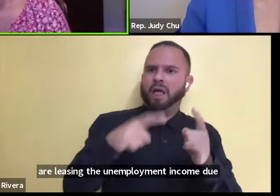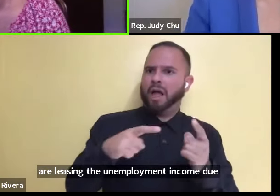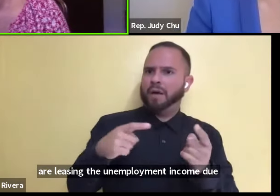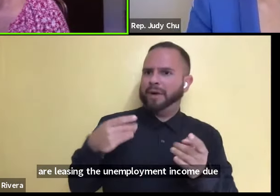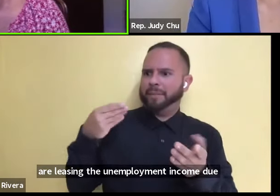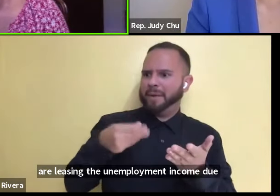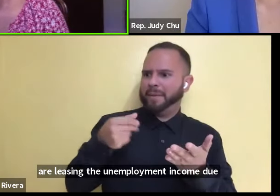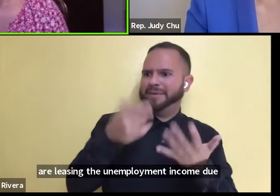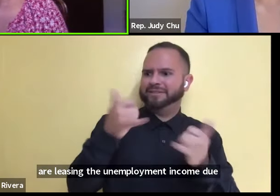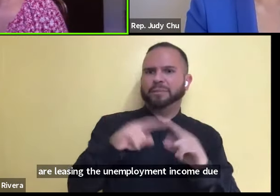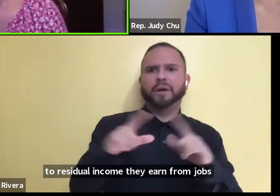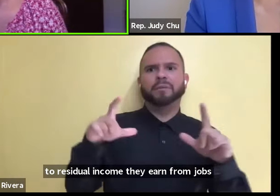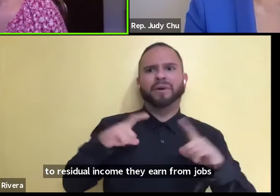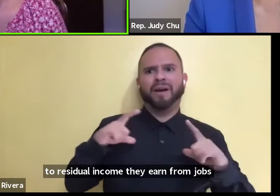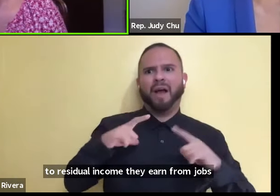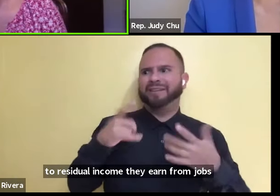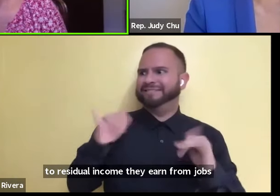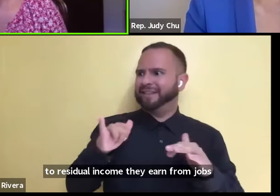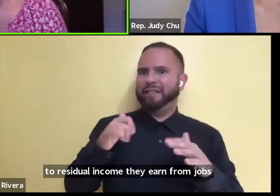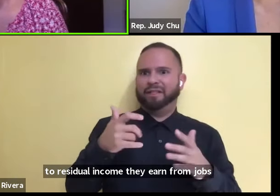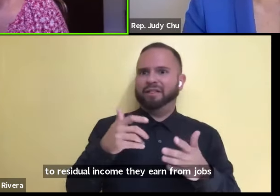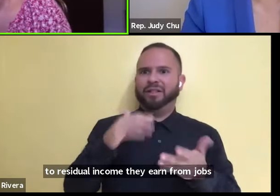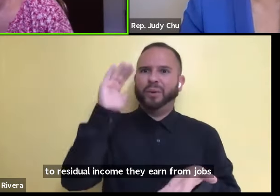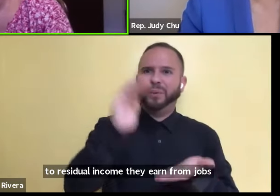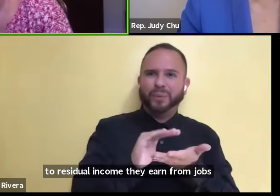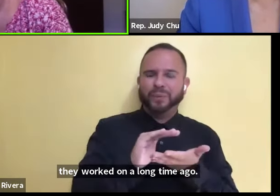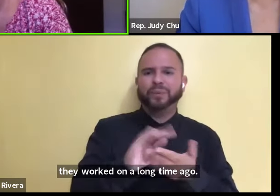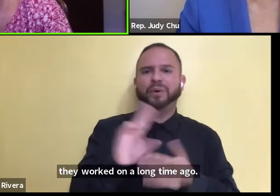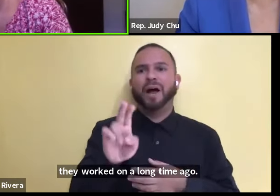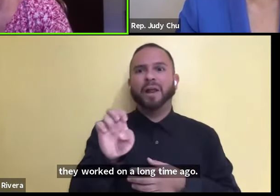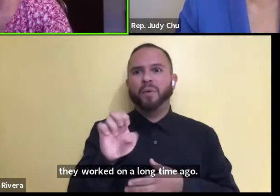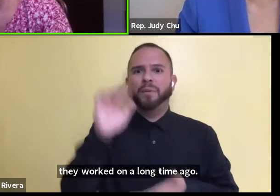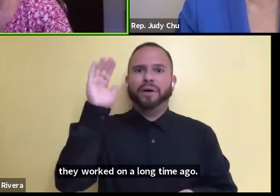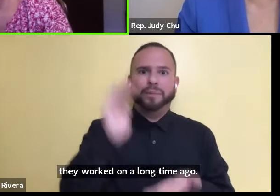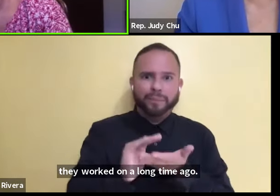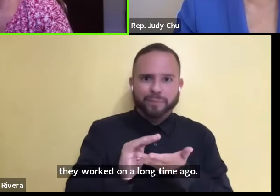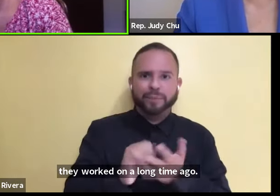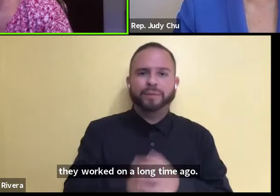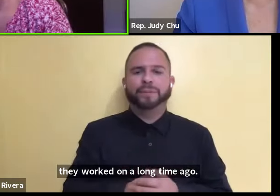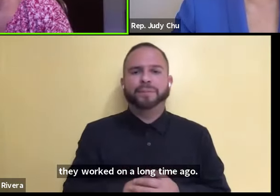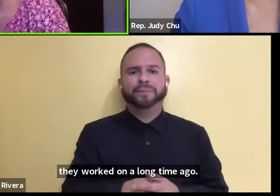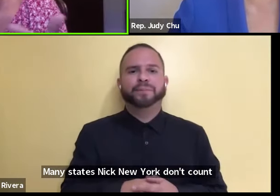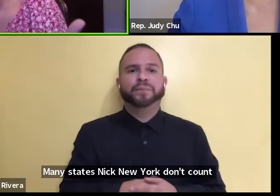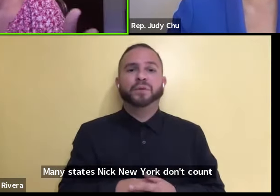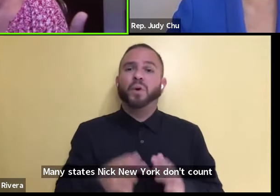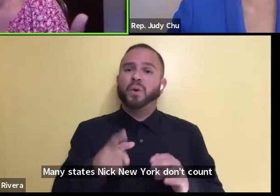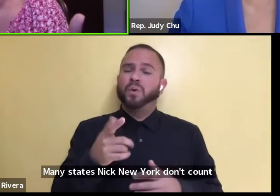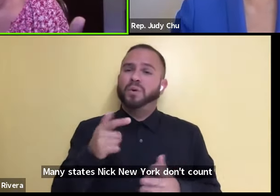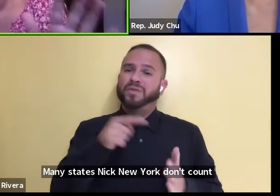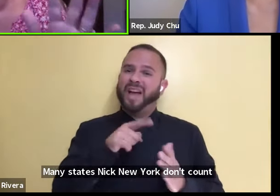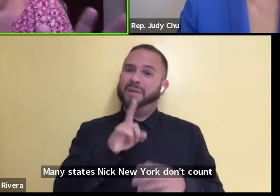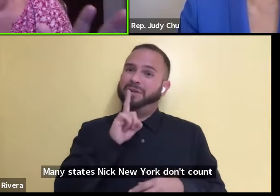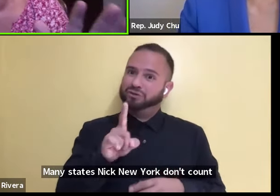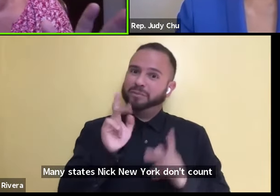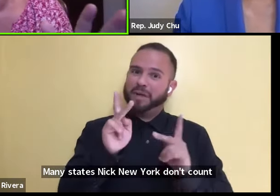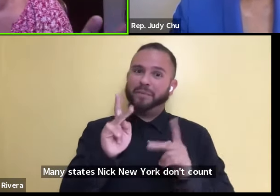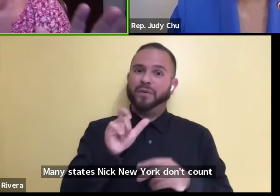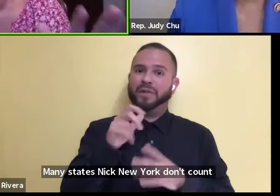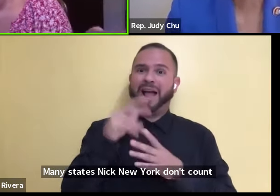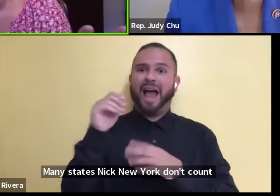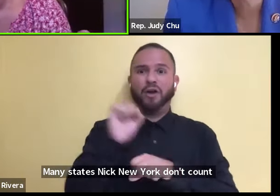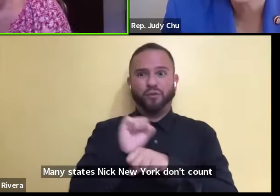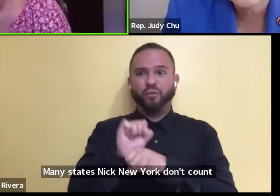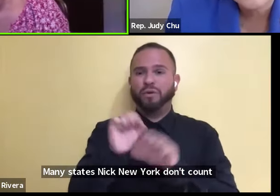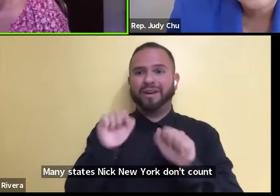residual income when claiming weekly benefits, and this ensures that people who are out of work can survive. This is very key,